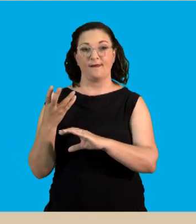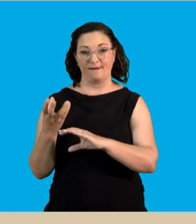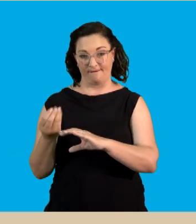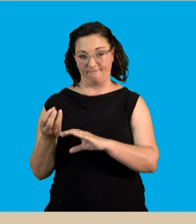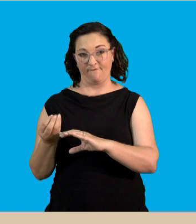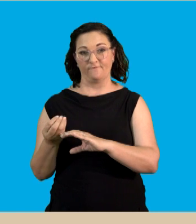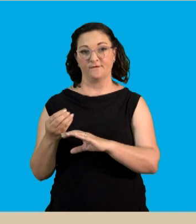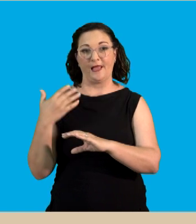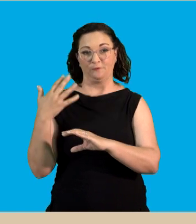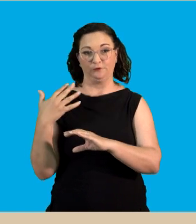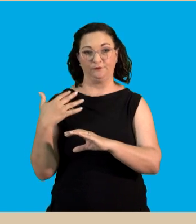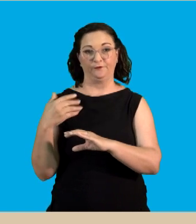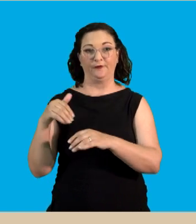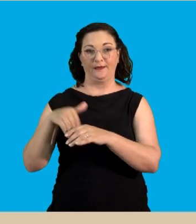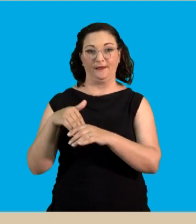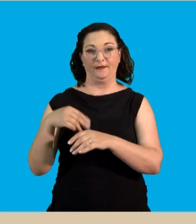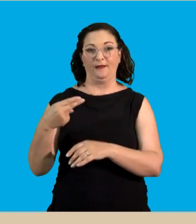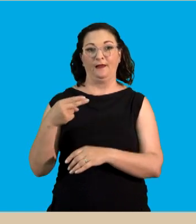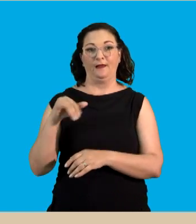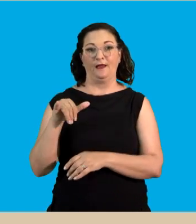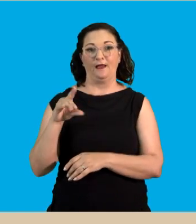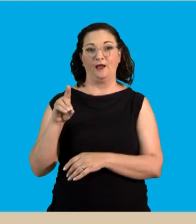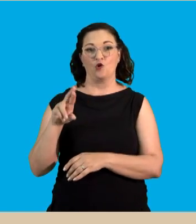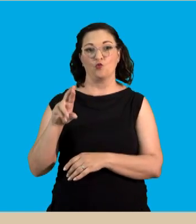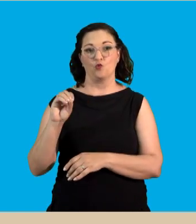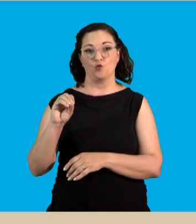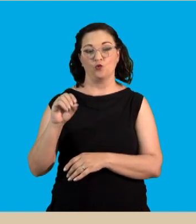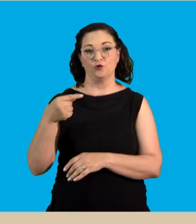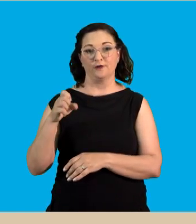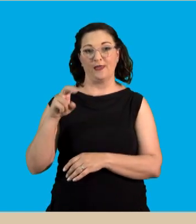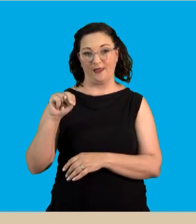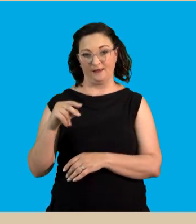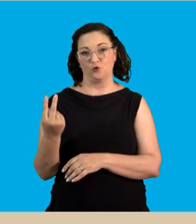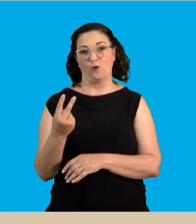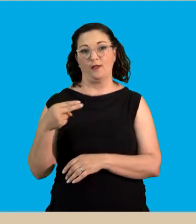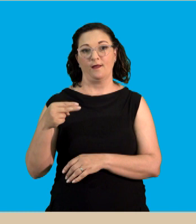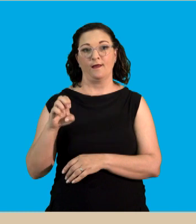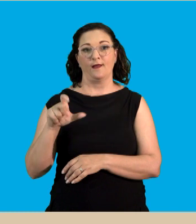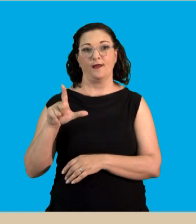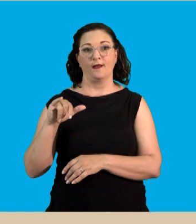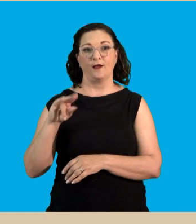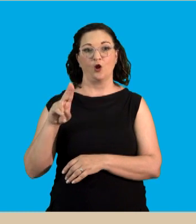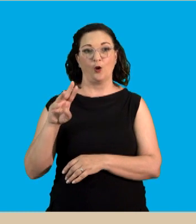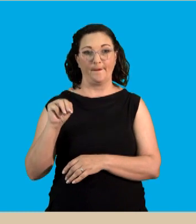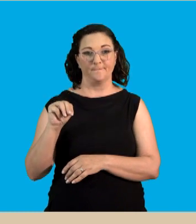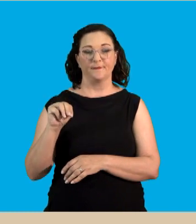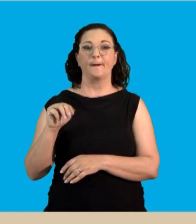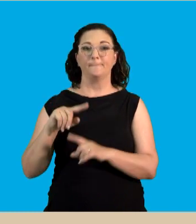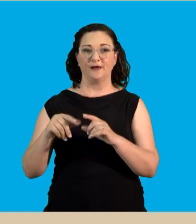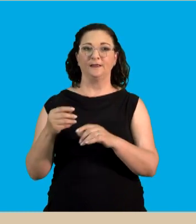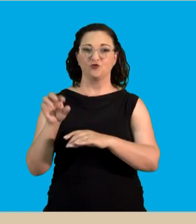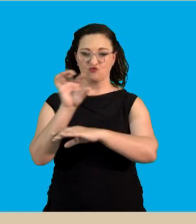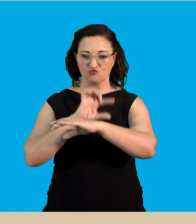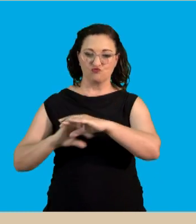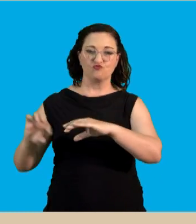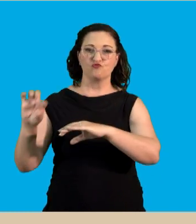atmosphere. It is also made up of hydrogen as well as helium gas. It consists of